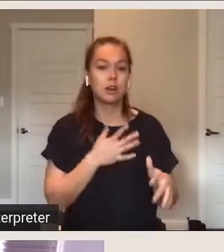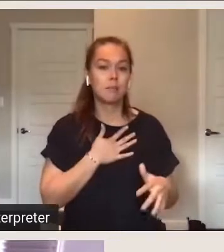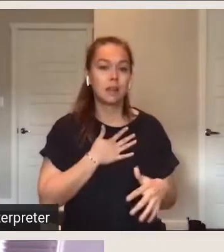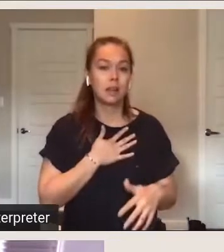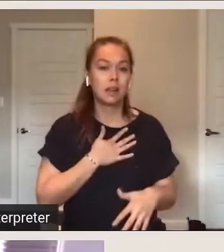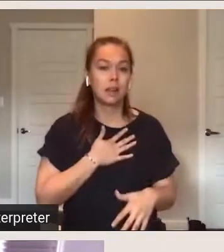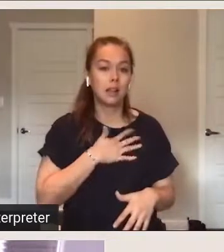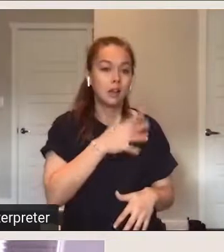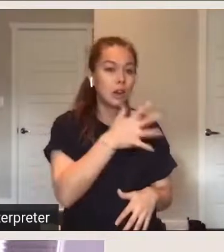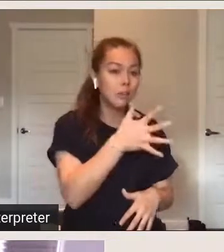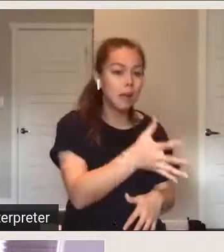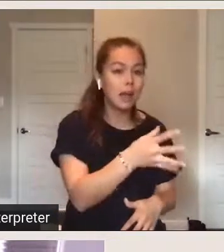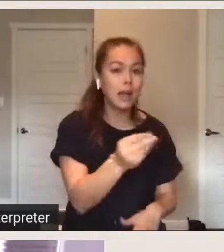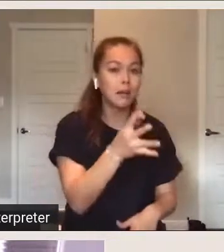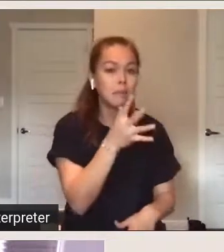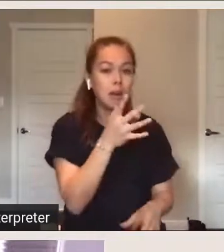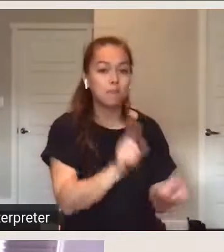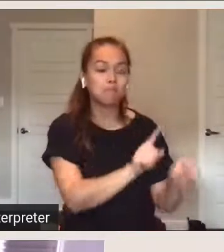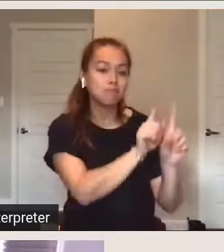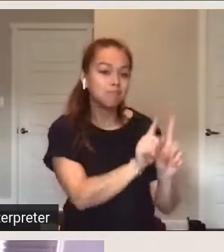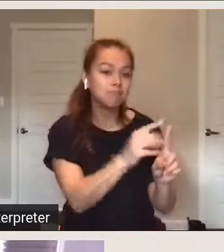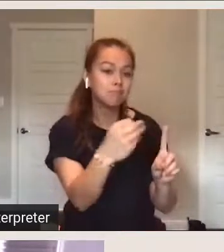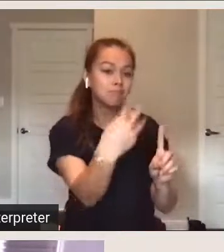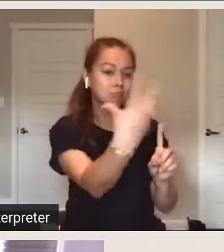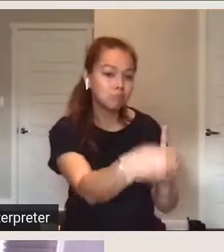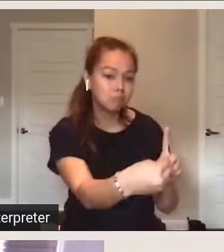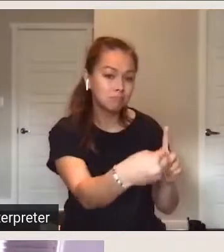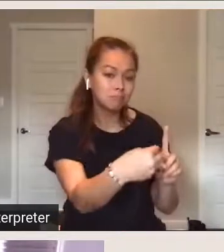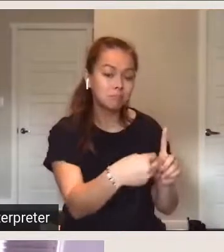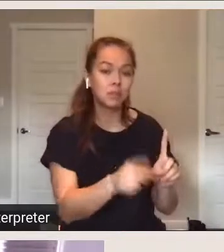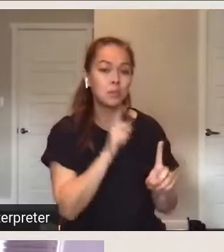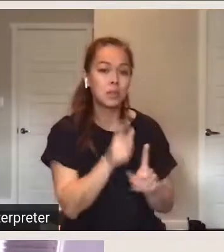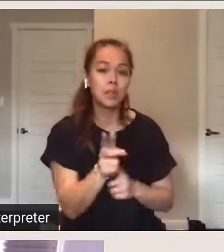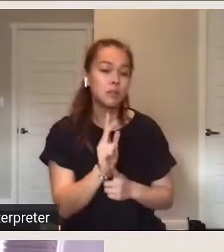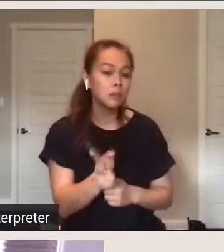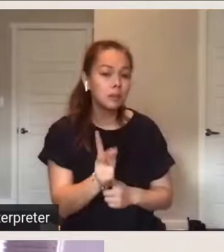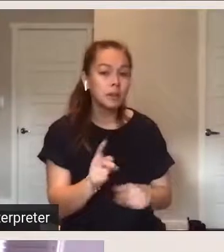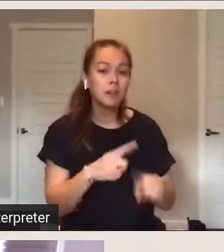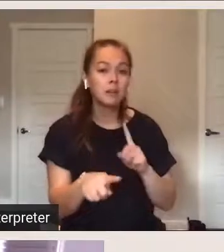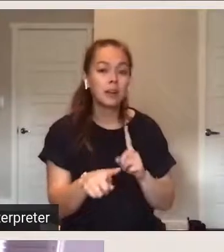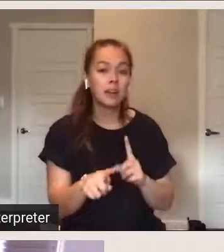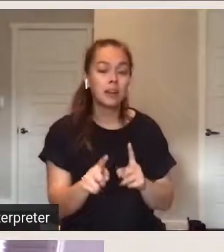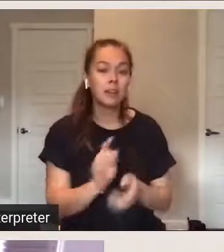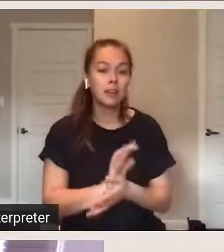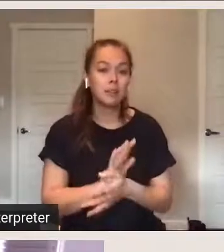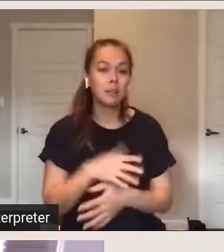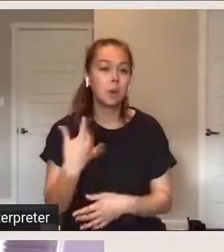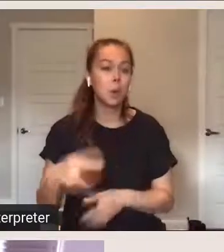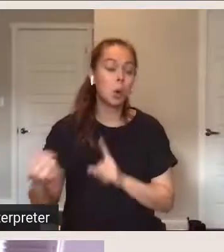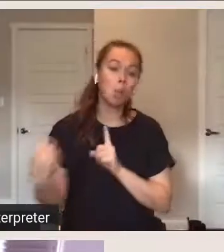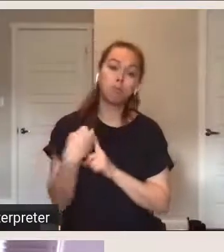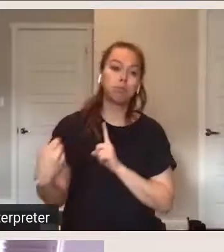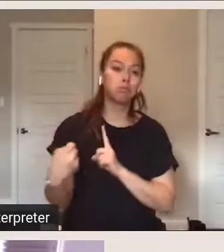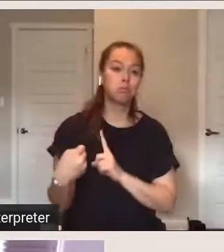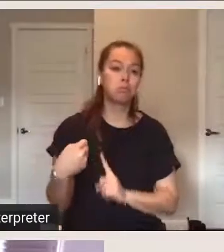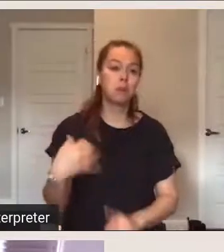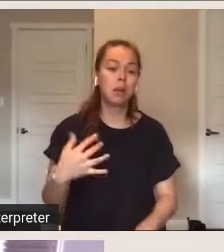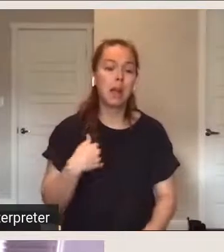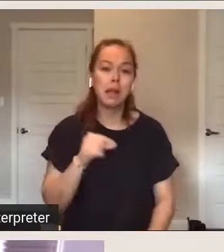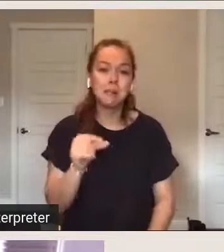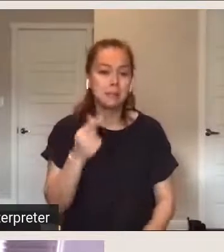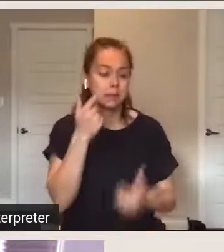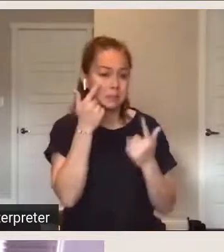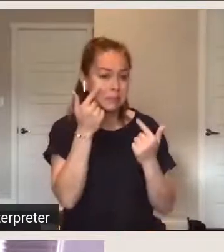mom. The film really moved me in just 3 minutes. I'm actually kind of just tearing up a bit just reading